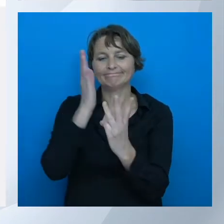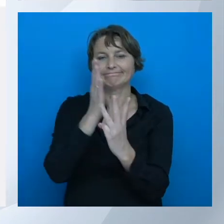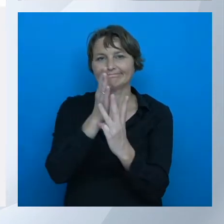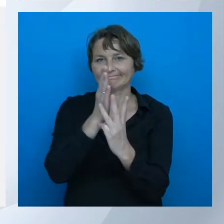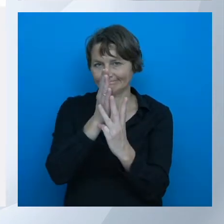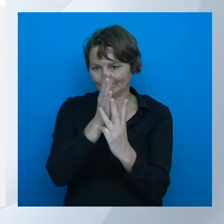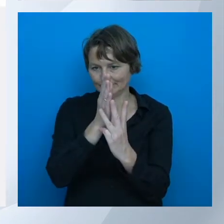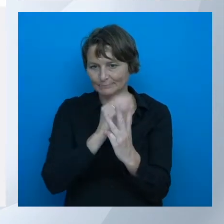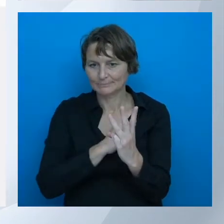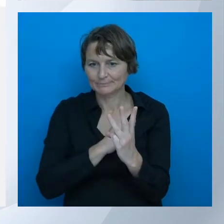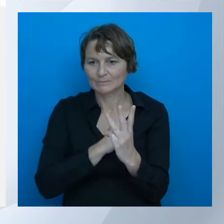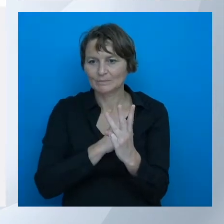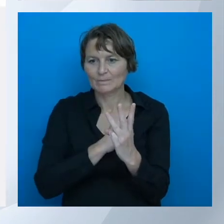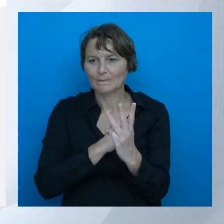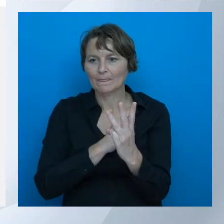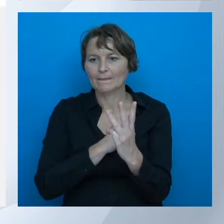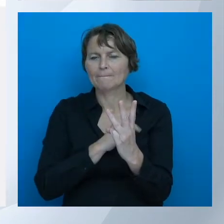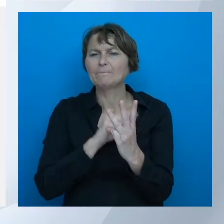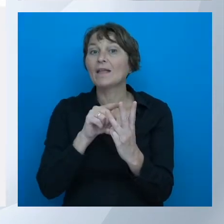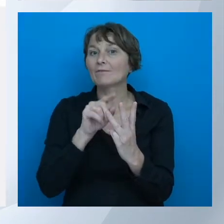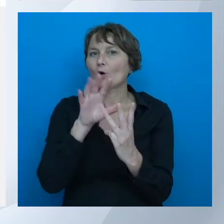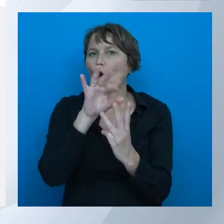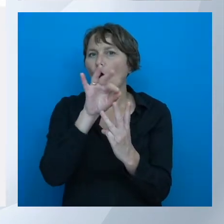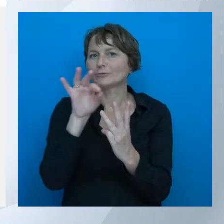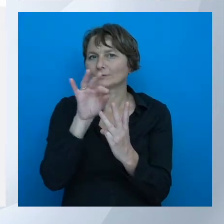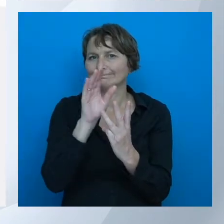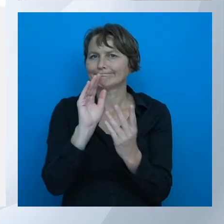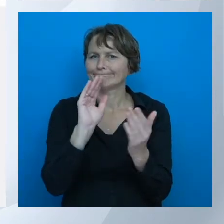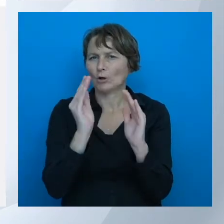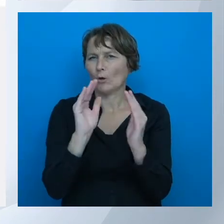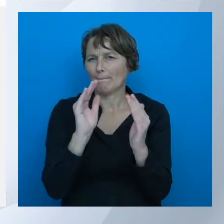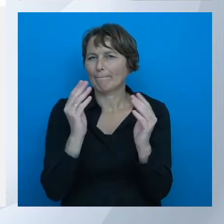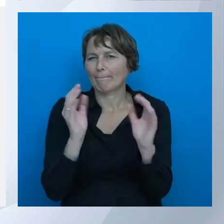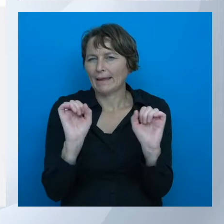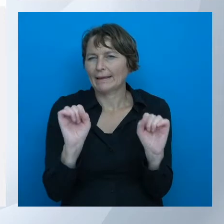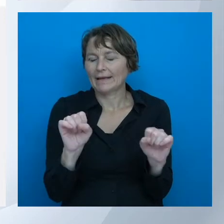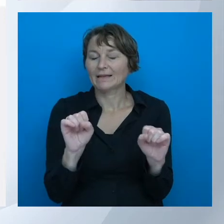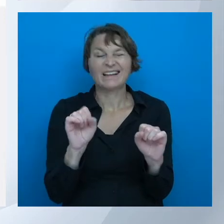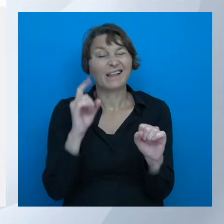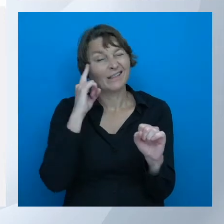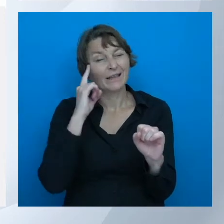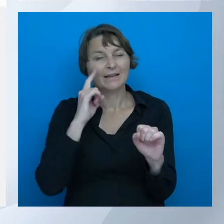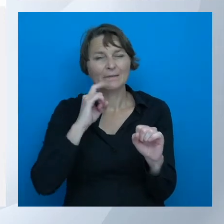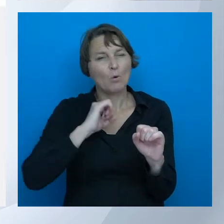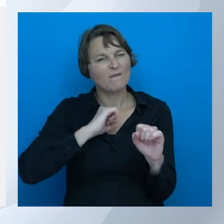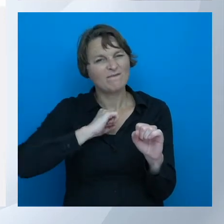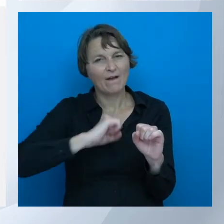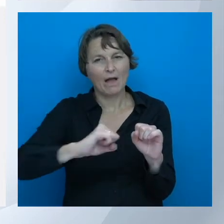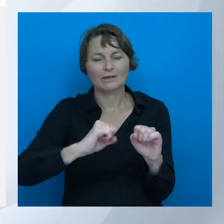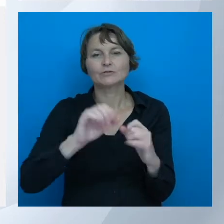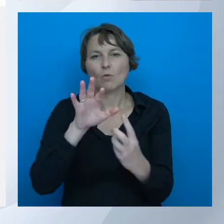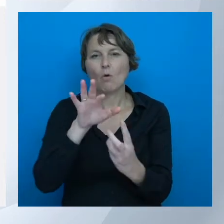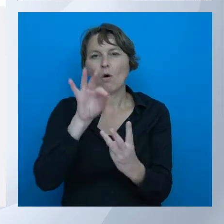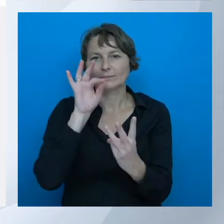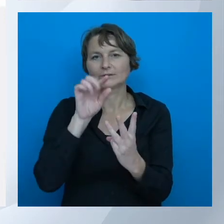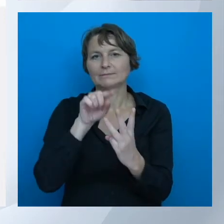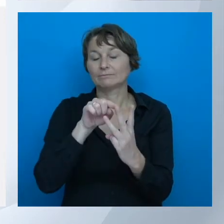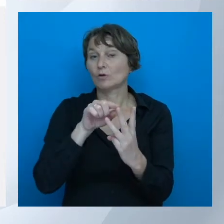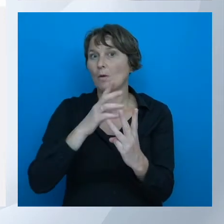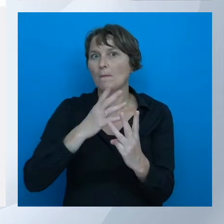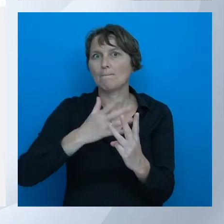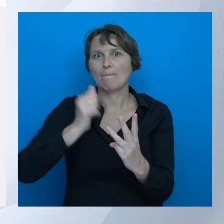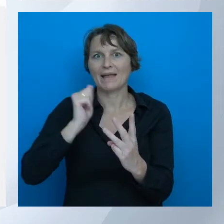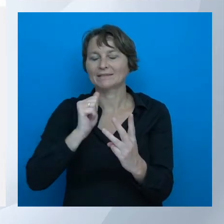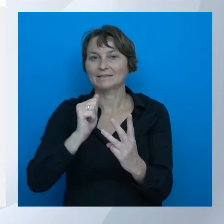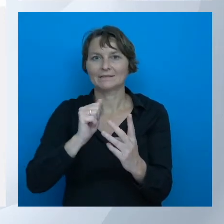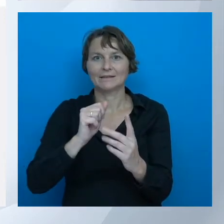have way more options to configure. It's probably the fastest option currently available, so you can get the best response times